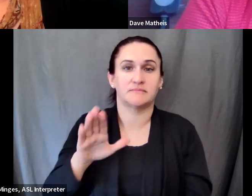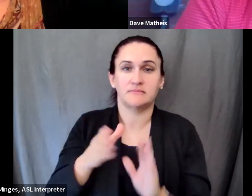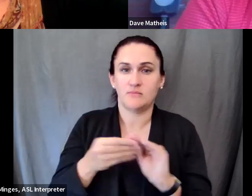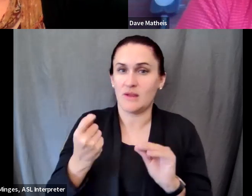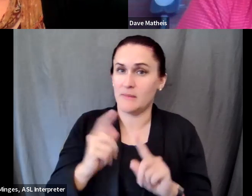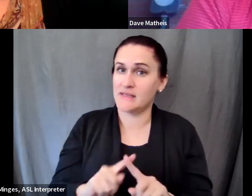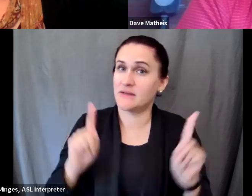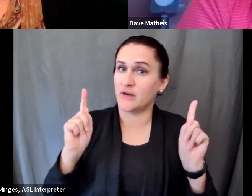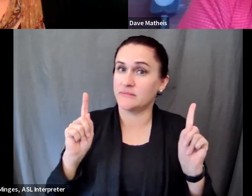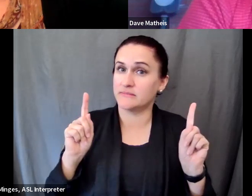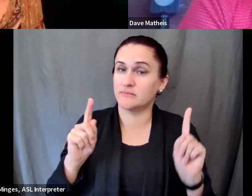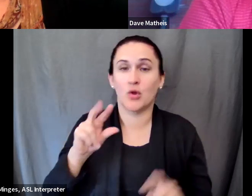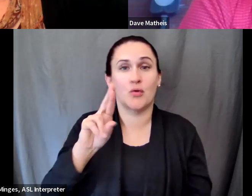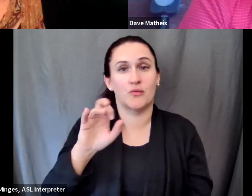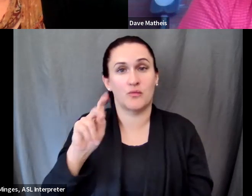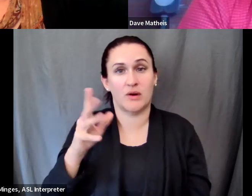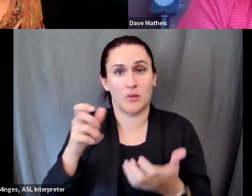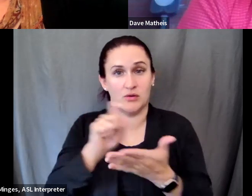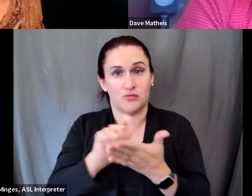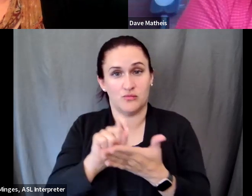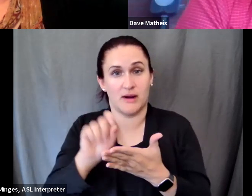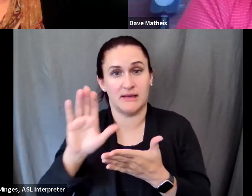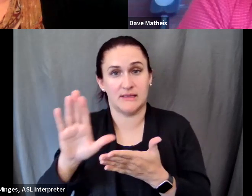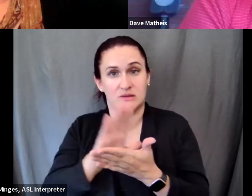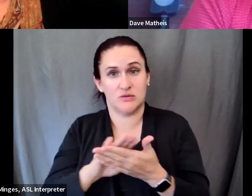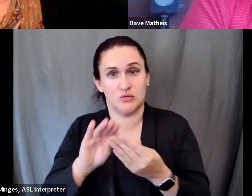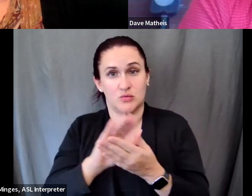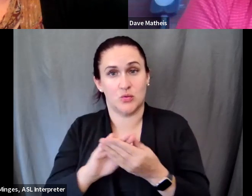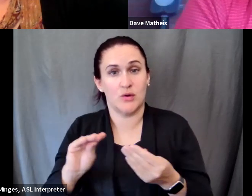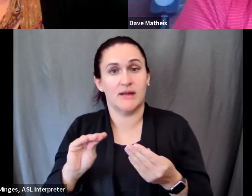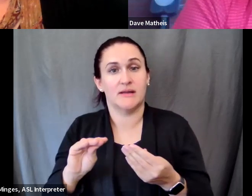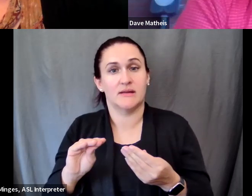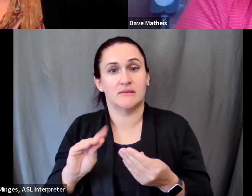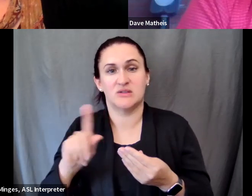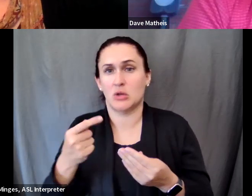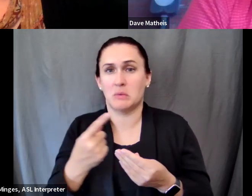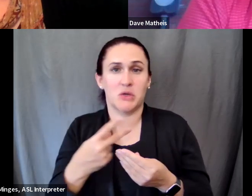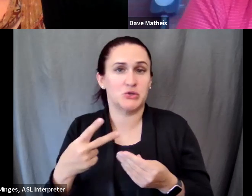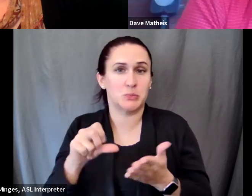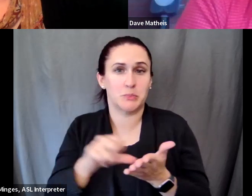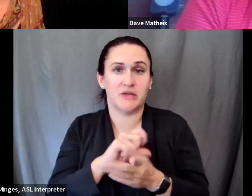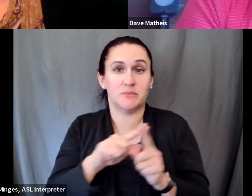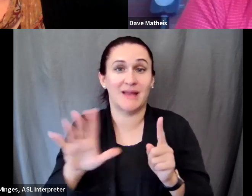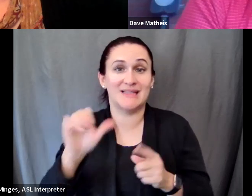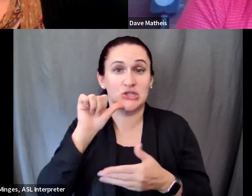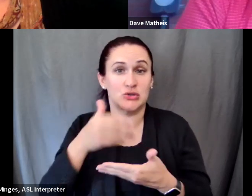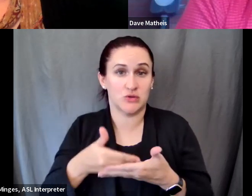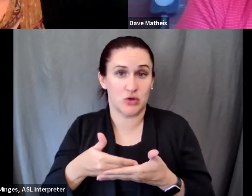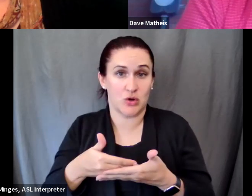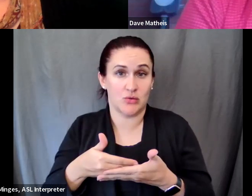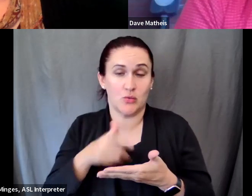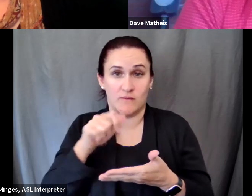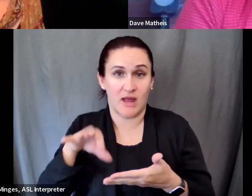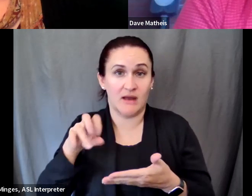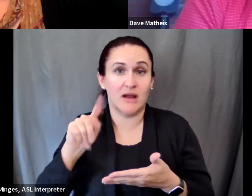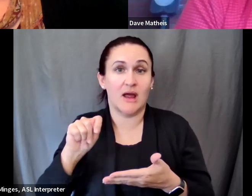different. Rick wanted to write his story up, and it was only a couple pages, but his daughter, who found out about